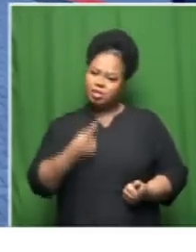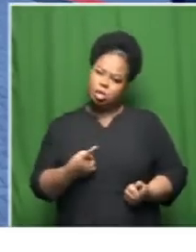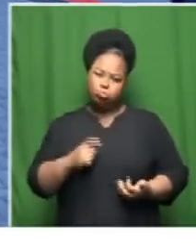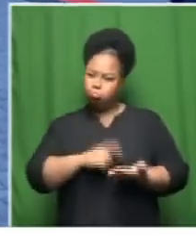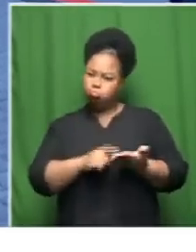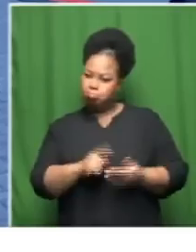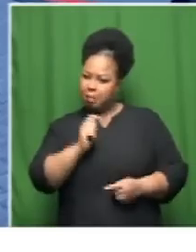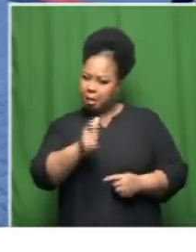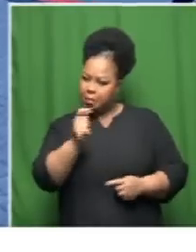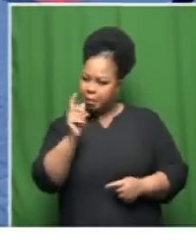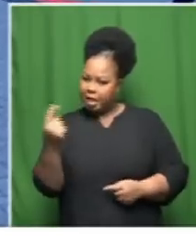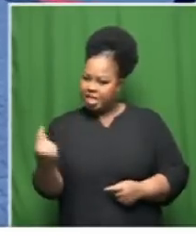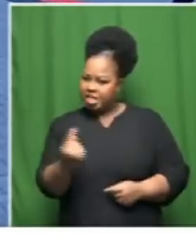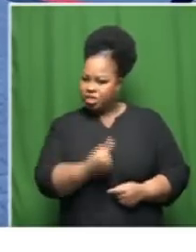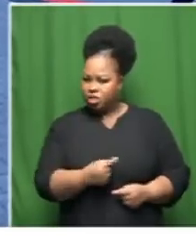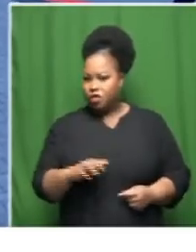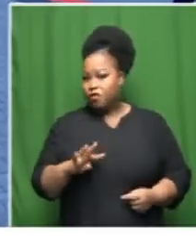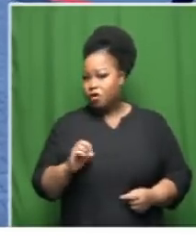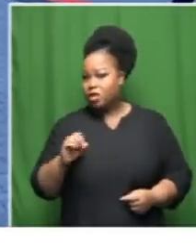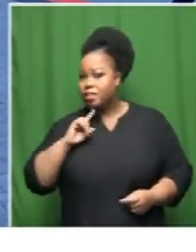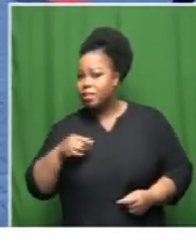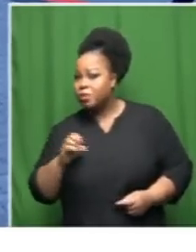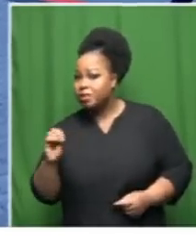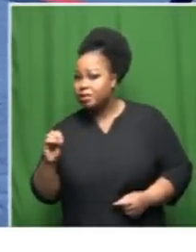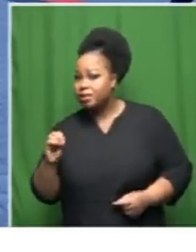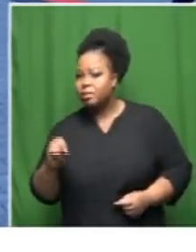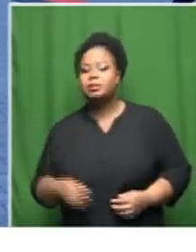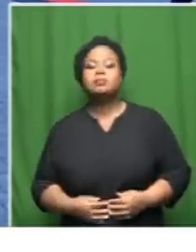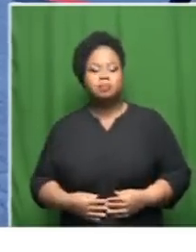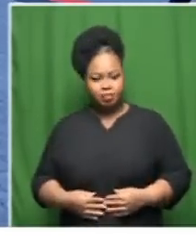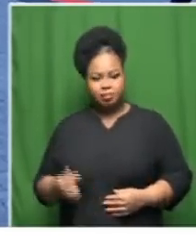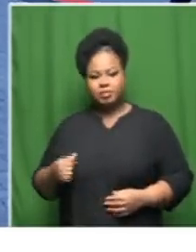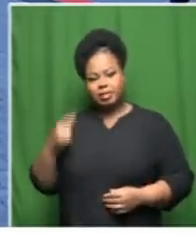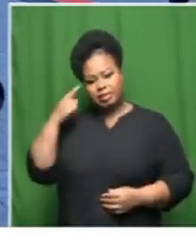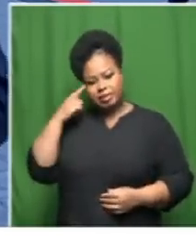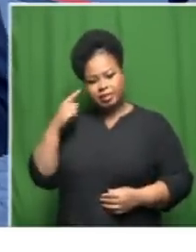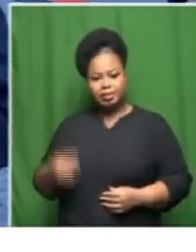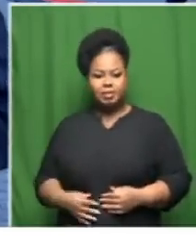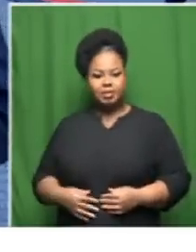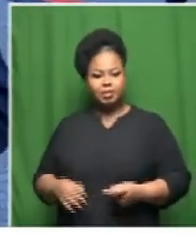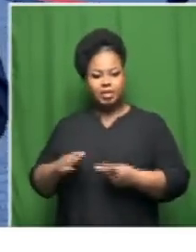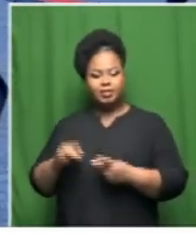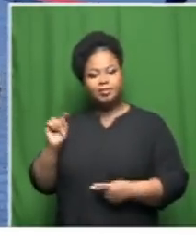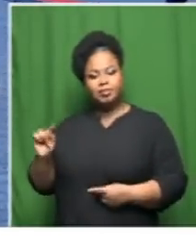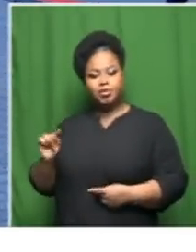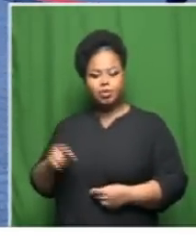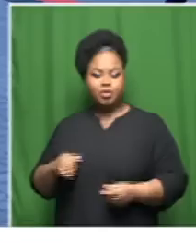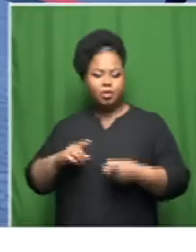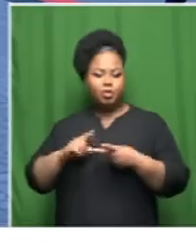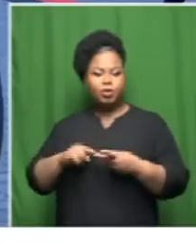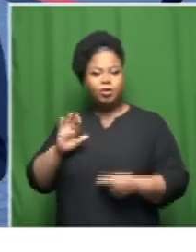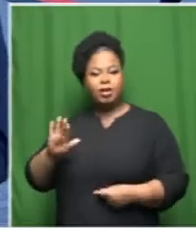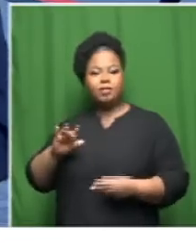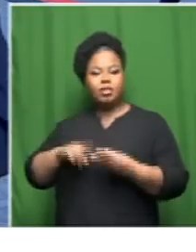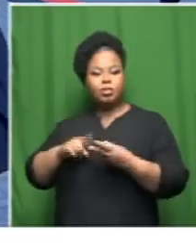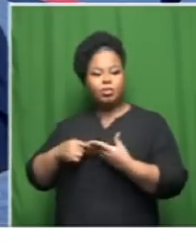how much each player is going to be getting, around 400,000, I think they say. And I think it's a conversation that, as you've probably seen over the days to our viewers as well, it's a